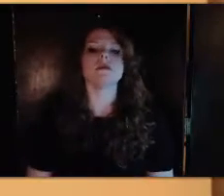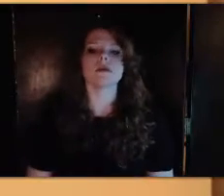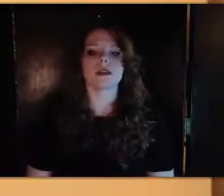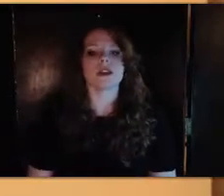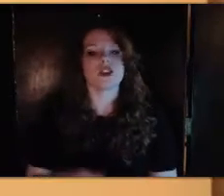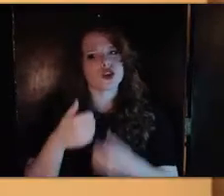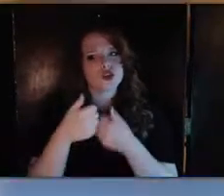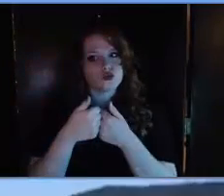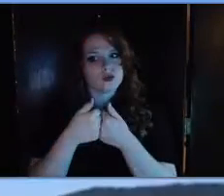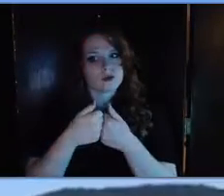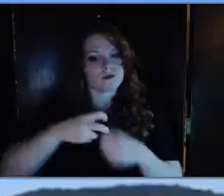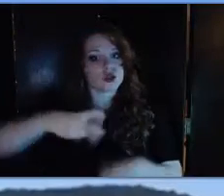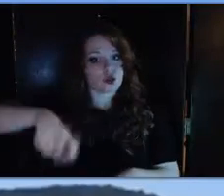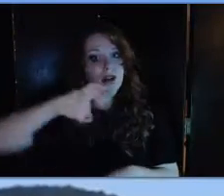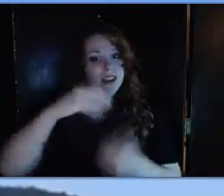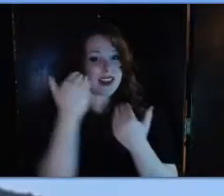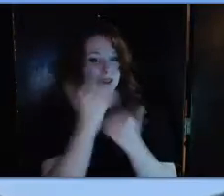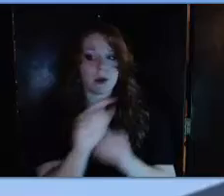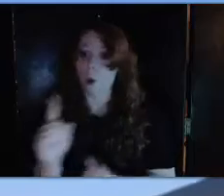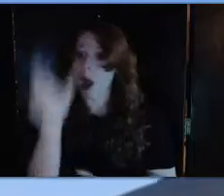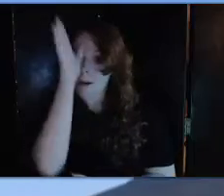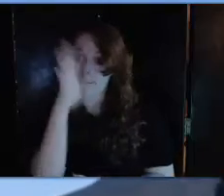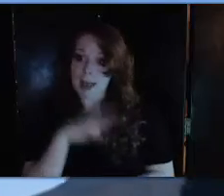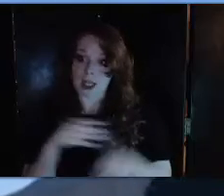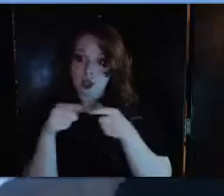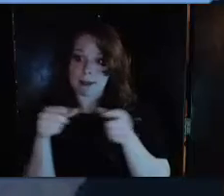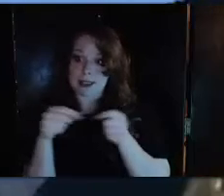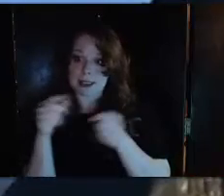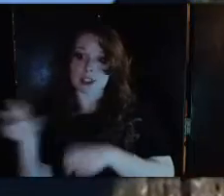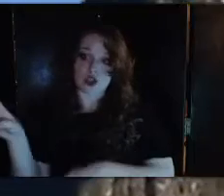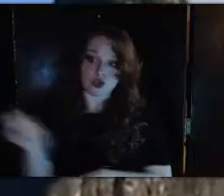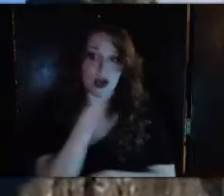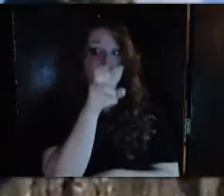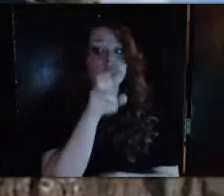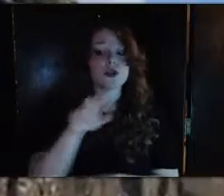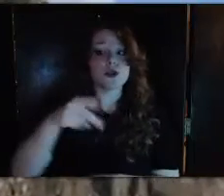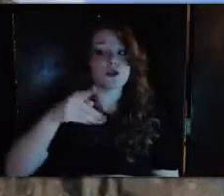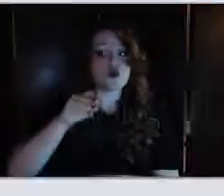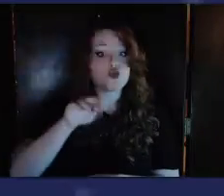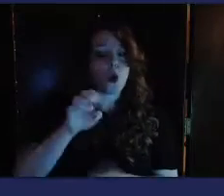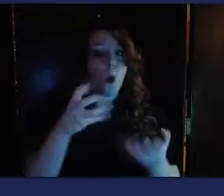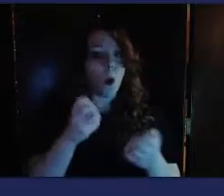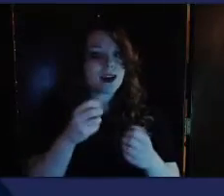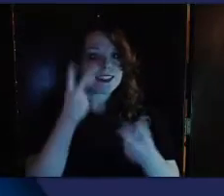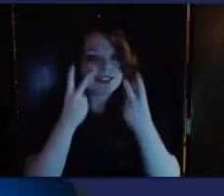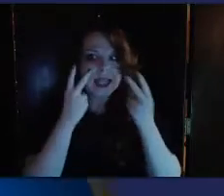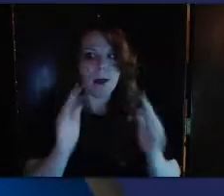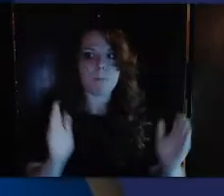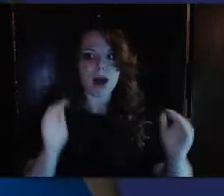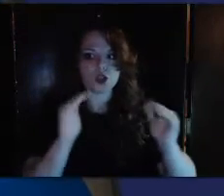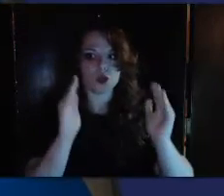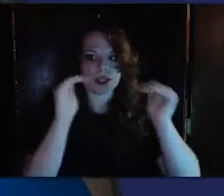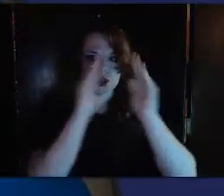months, especially for tourists. A Japanese man traveled to Peru in March and wanted to visit Machu Picchu. Peru is a country